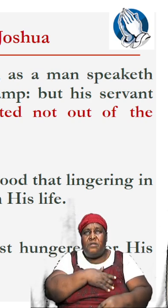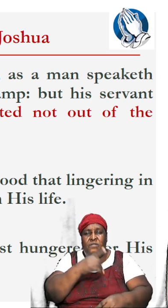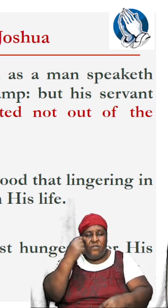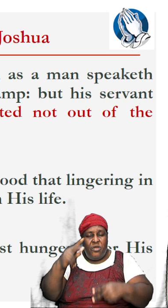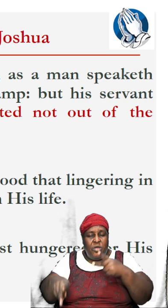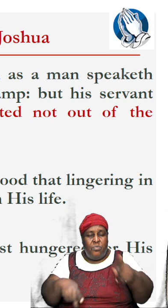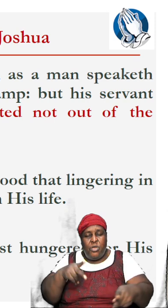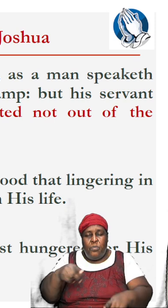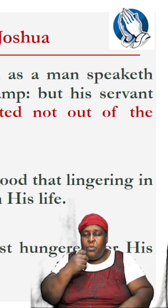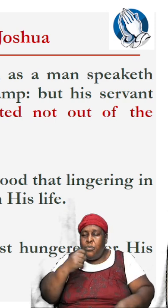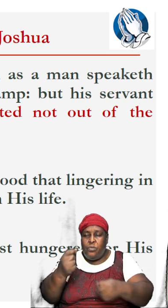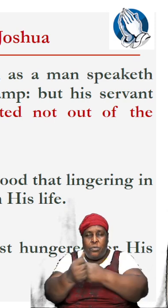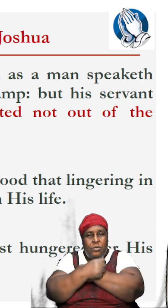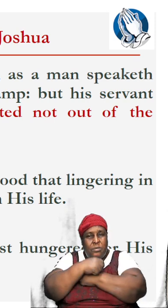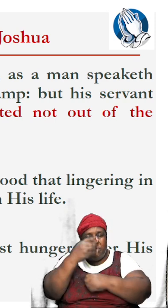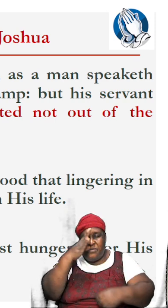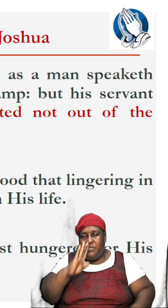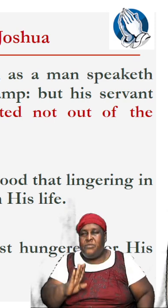God.